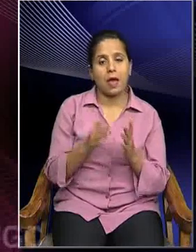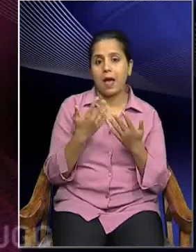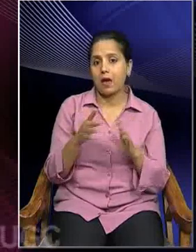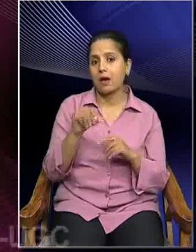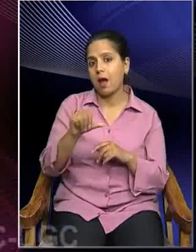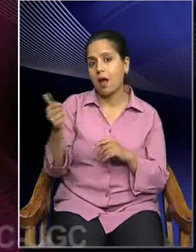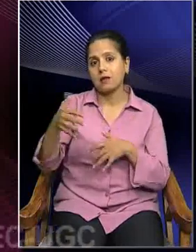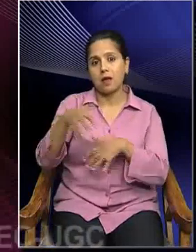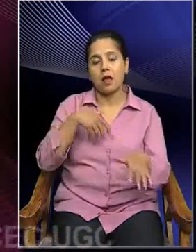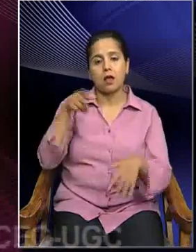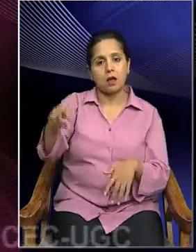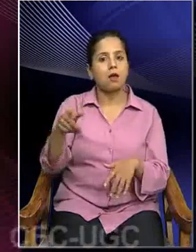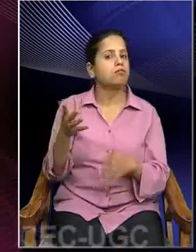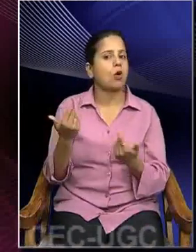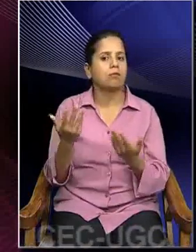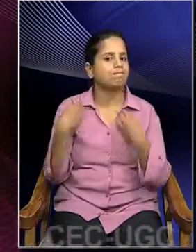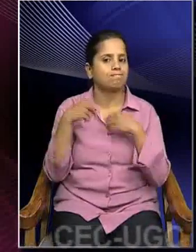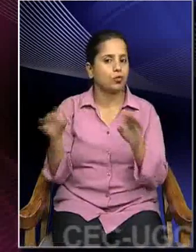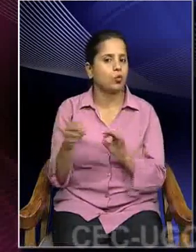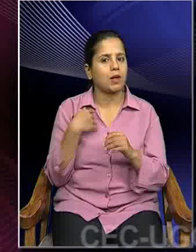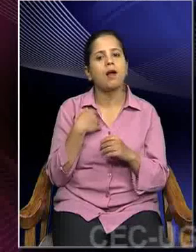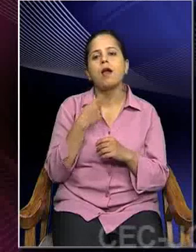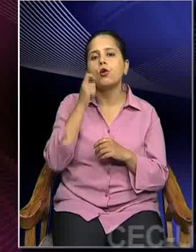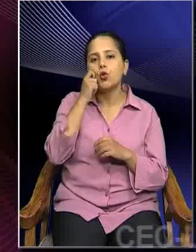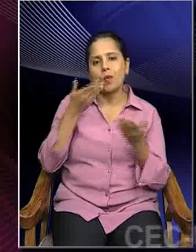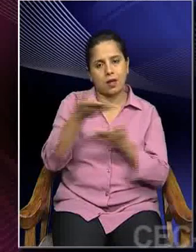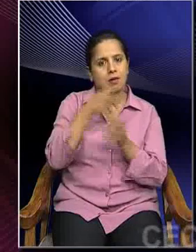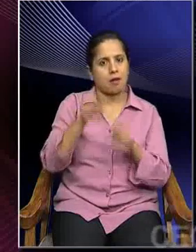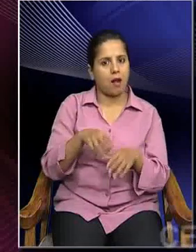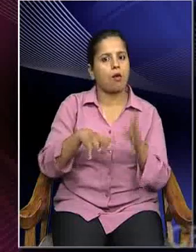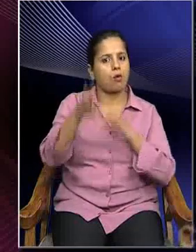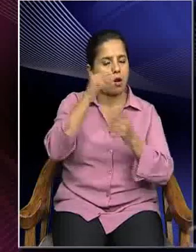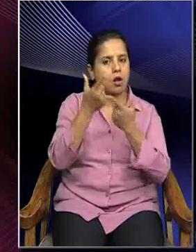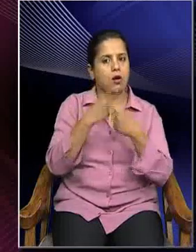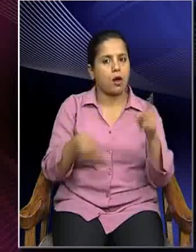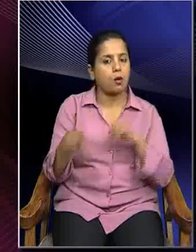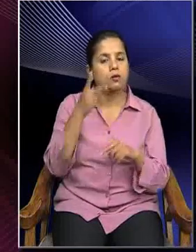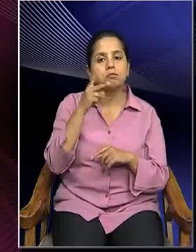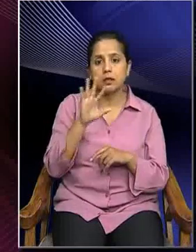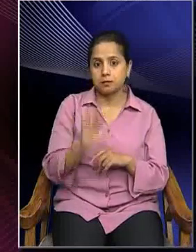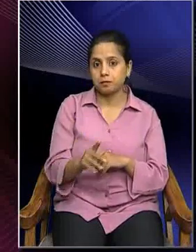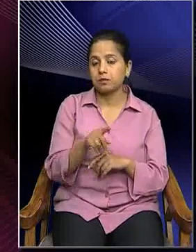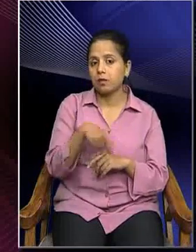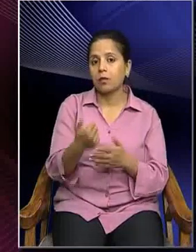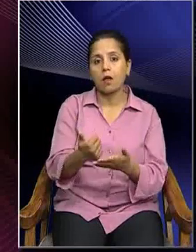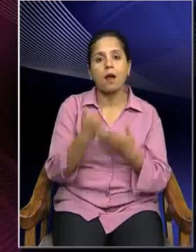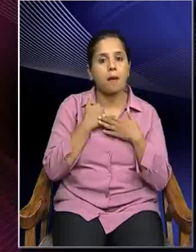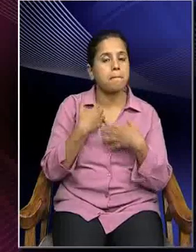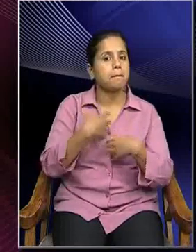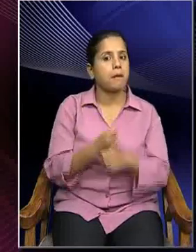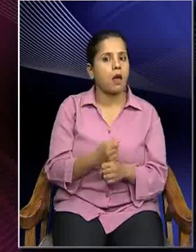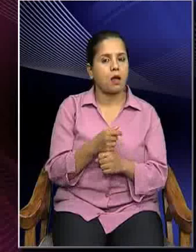other animal species possess. Our capacity for language in turn helps make